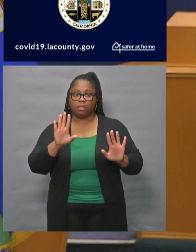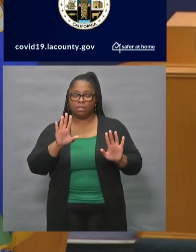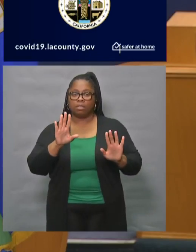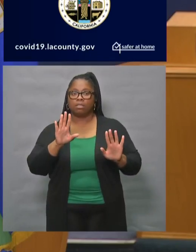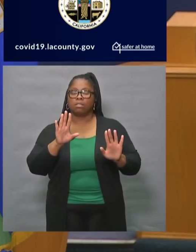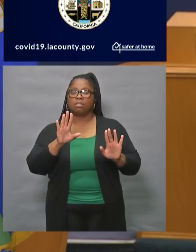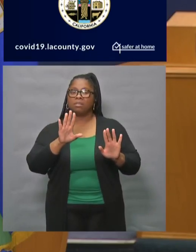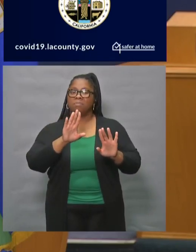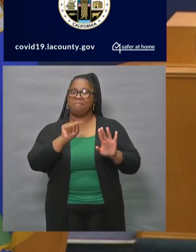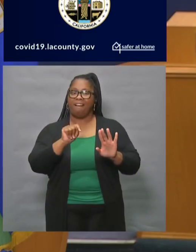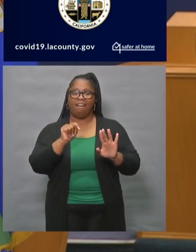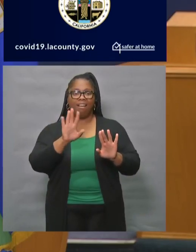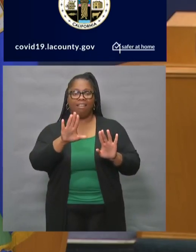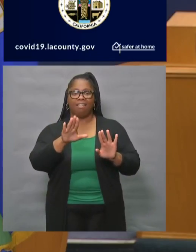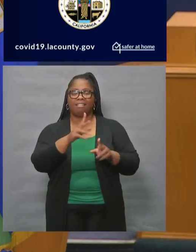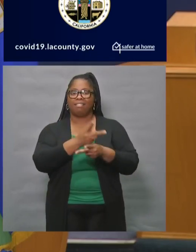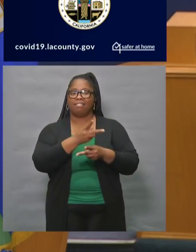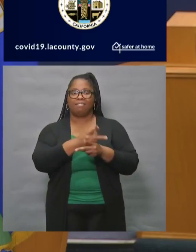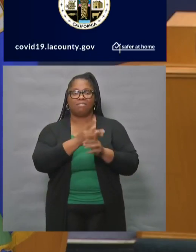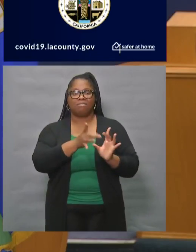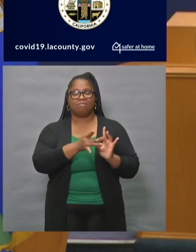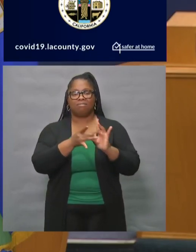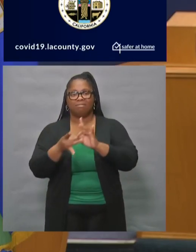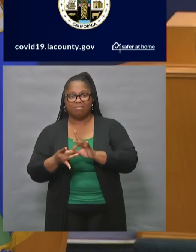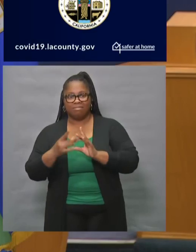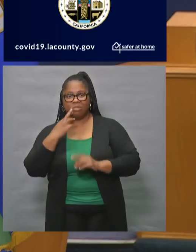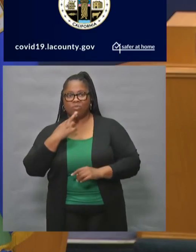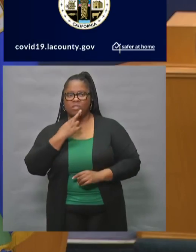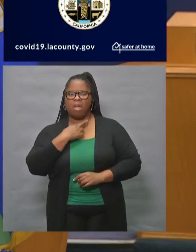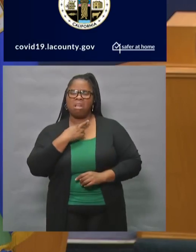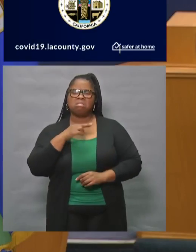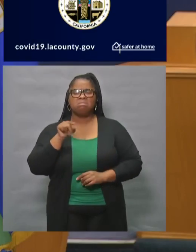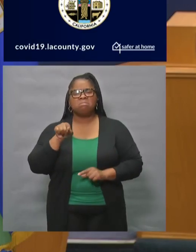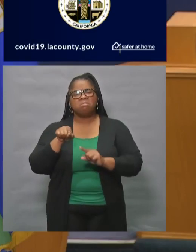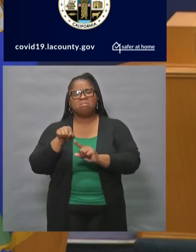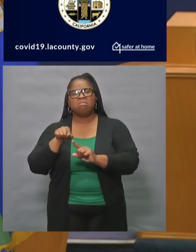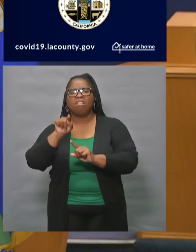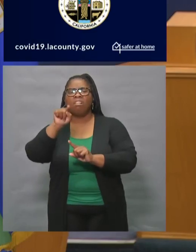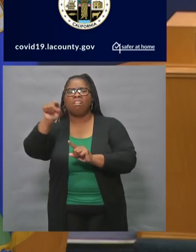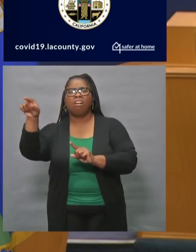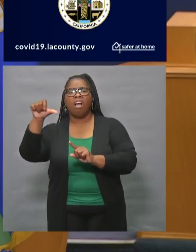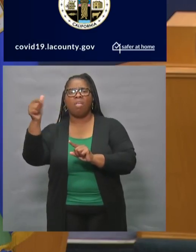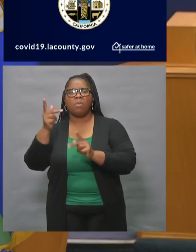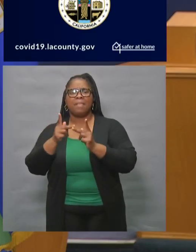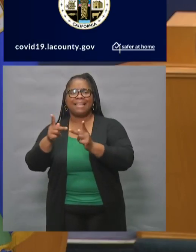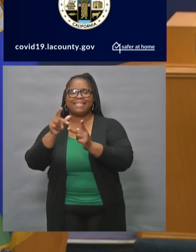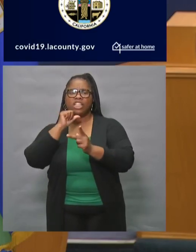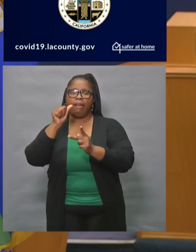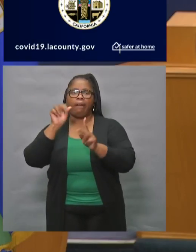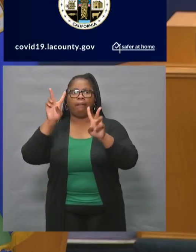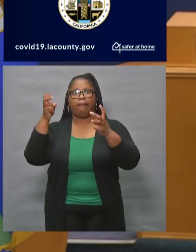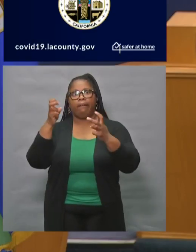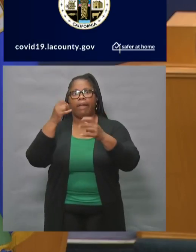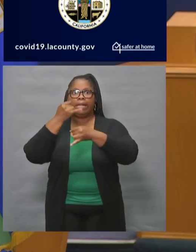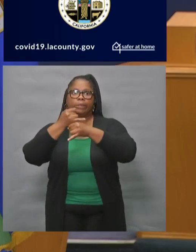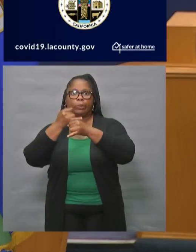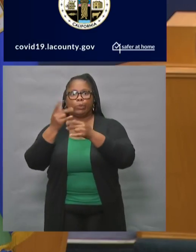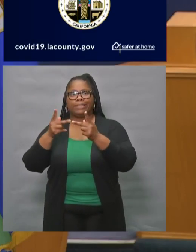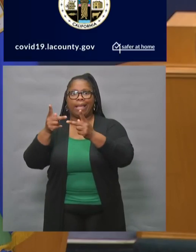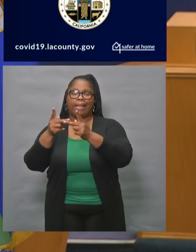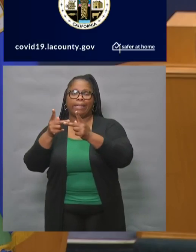some caution on sort of restaurants and other places that aren't really traditional institutional settings.